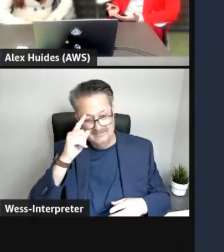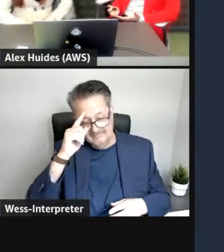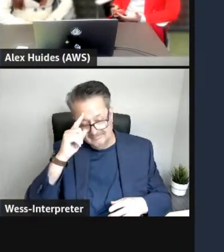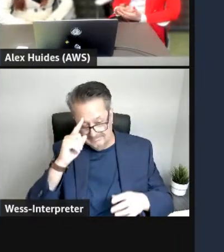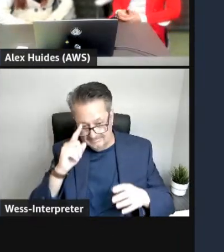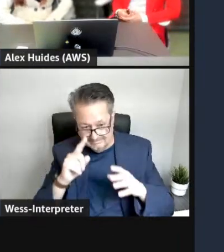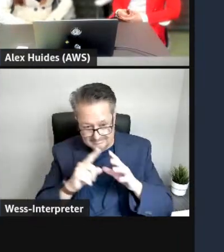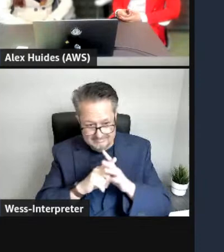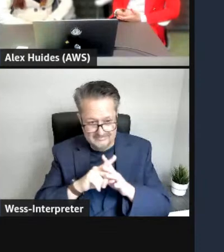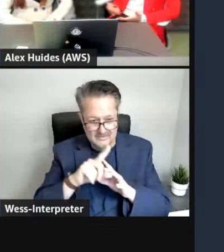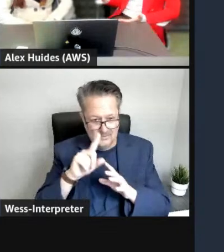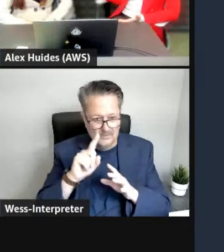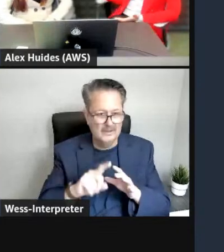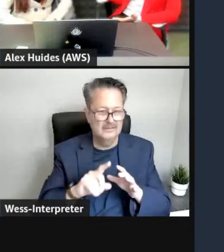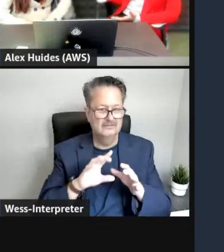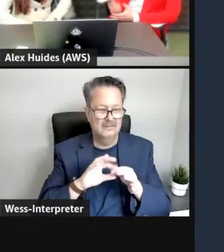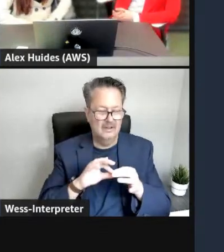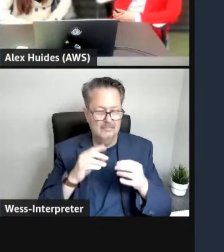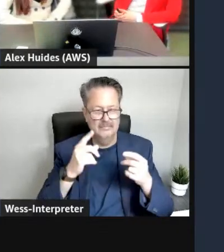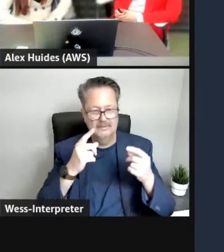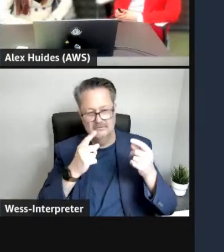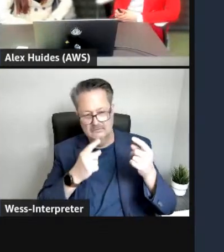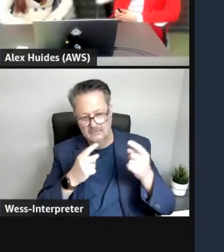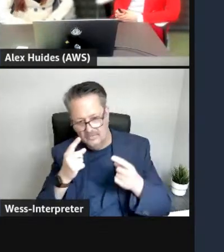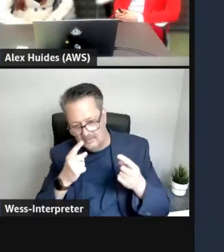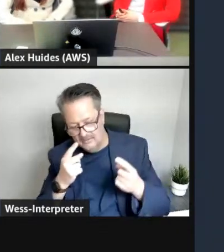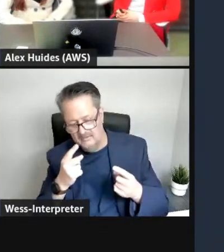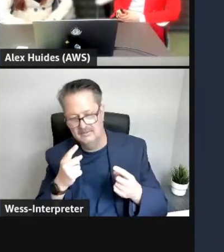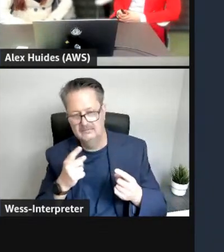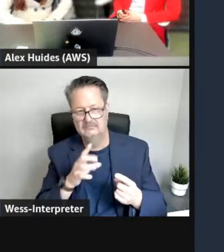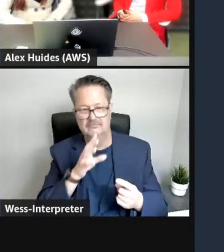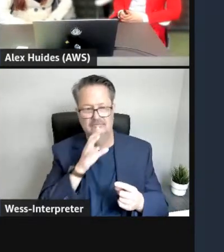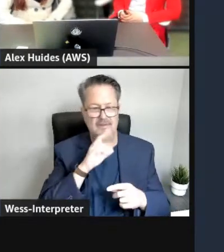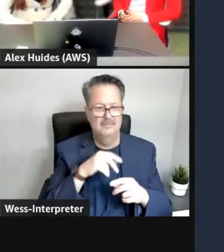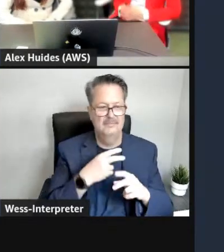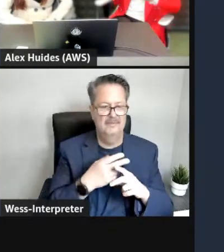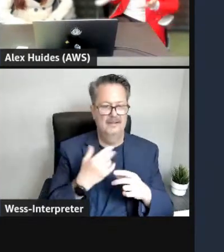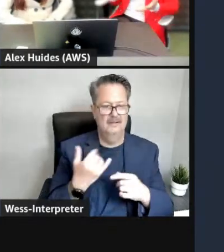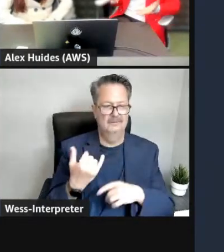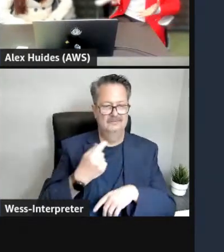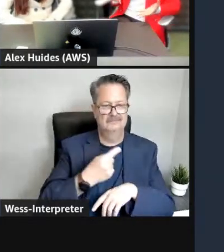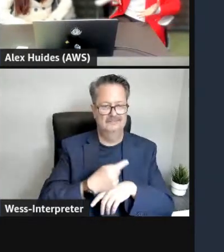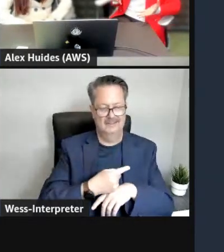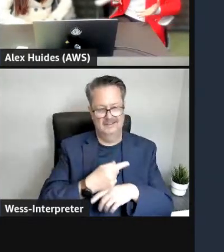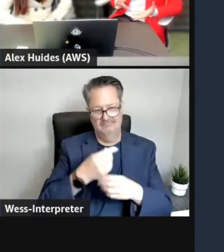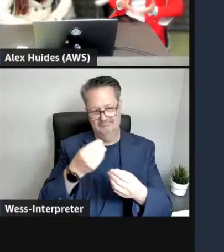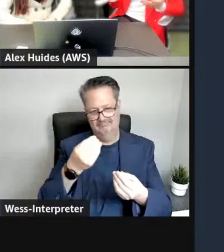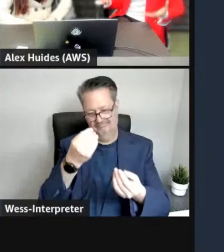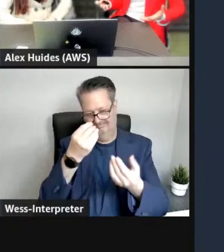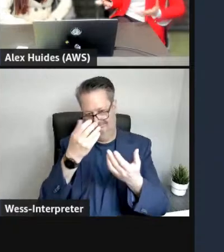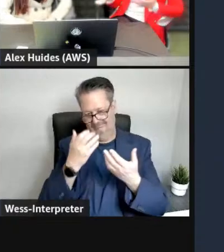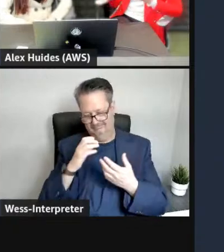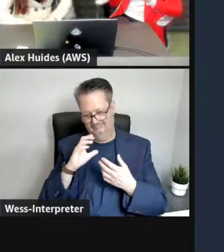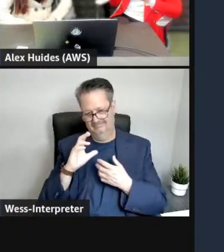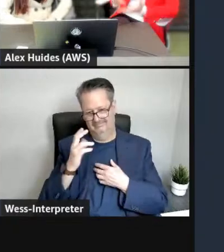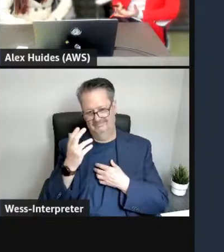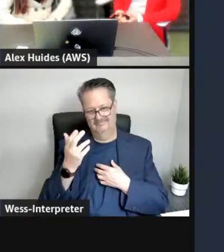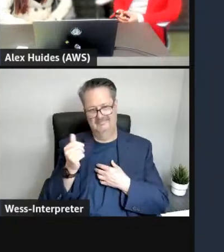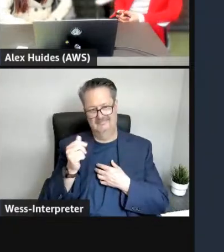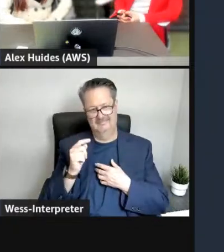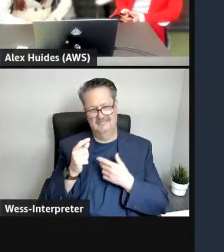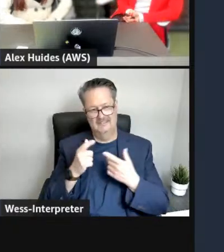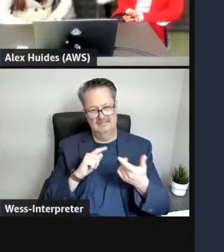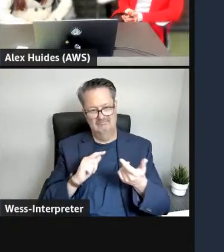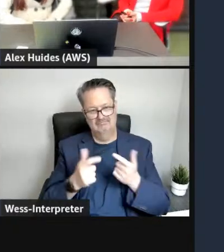any comments, any thoughts about what we're going to be talking today, let us know in the chat, right? Interact with us. We're